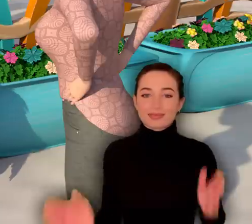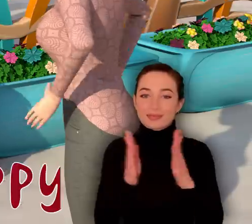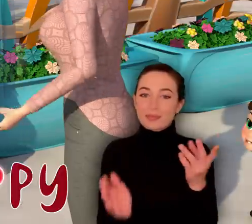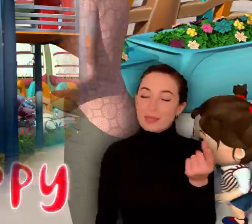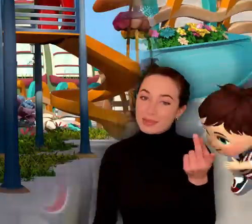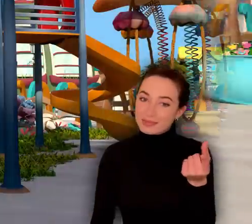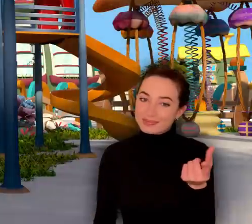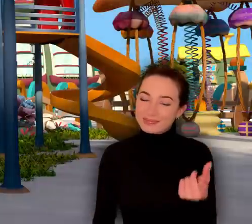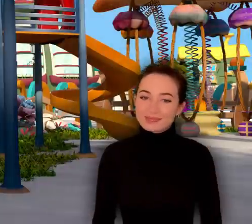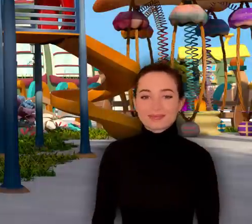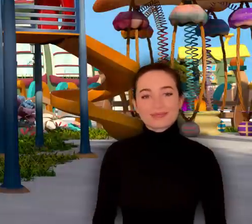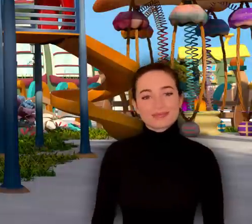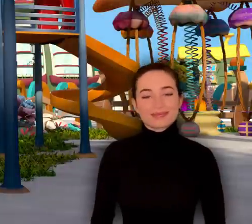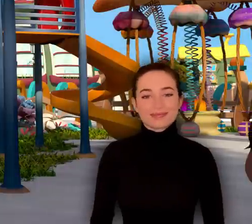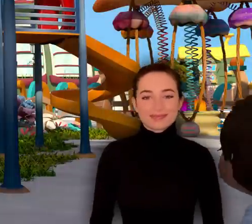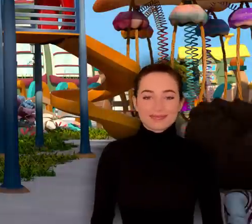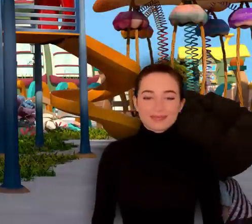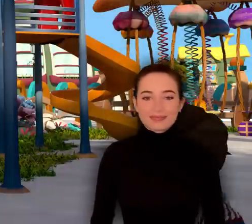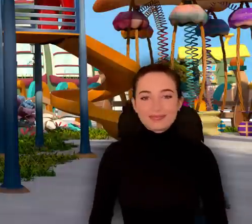this little puppy